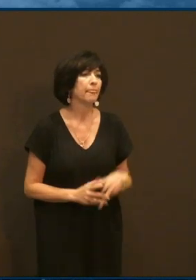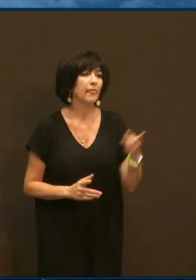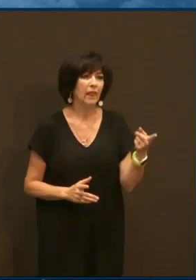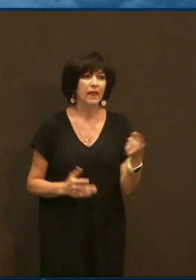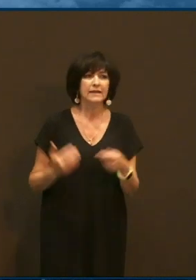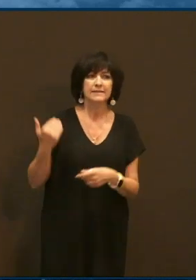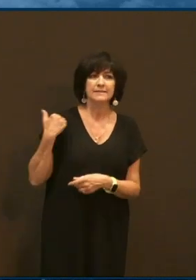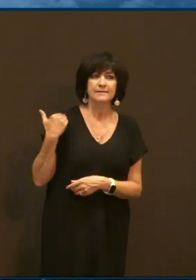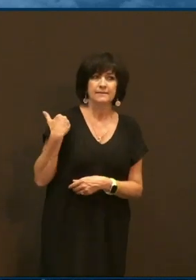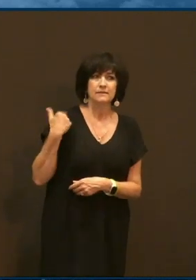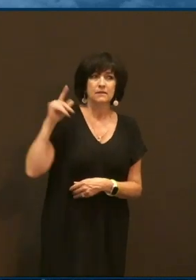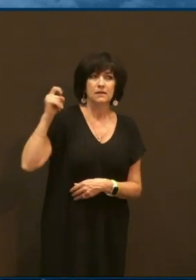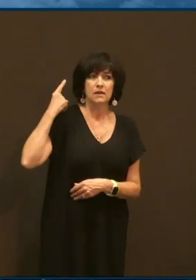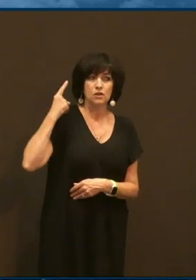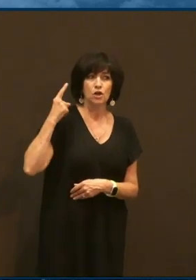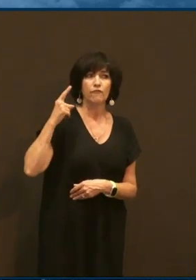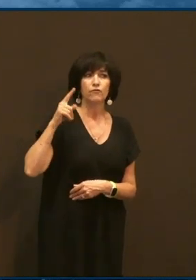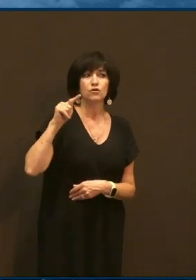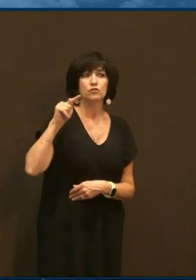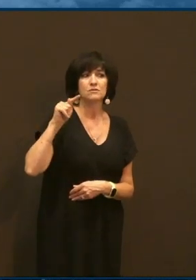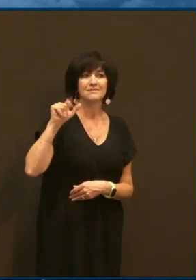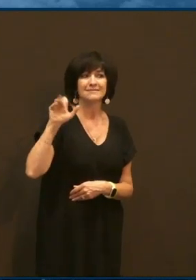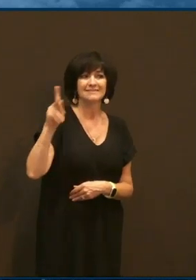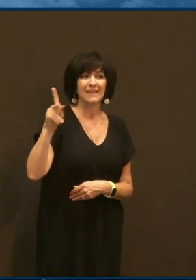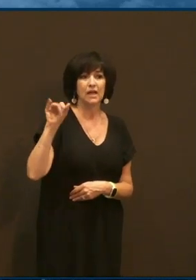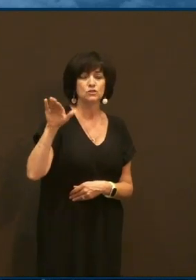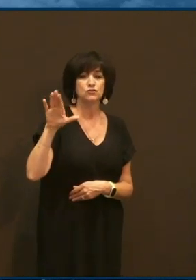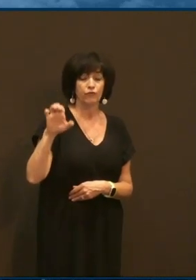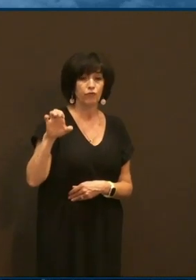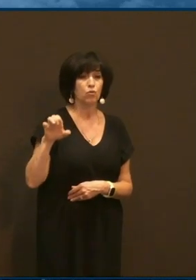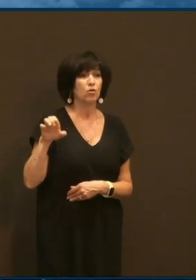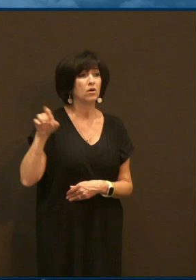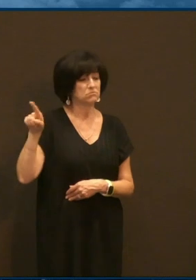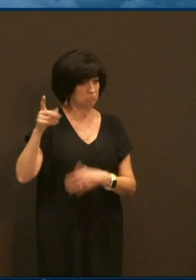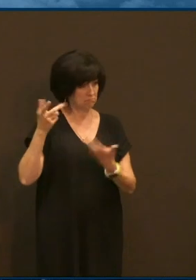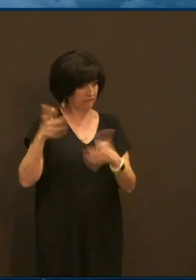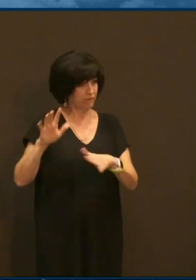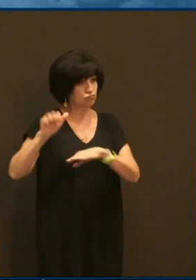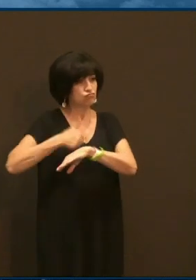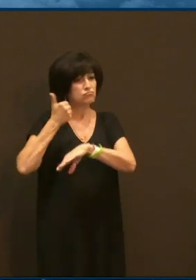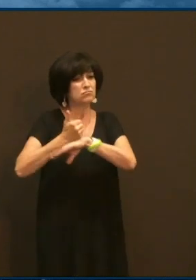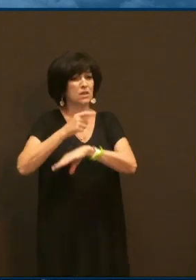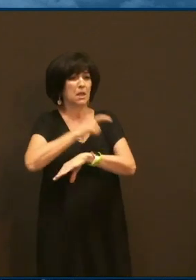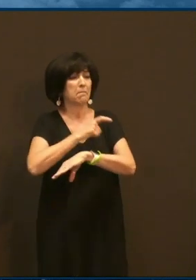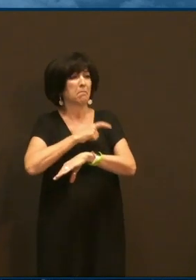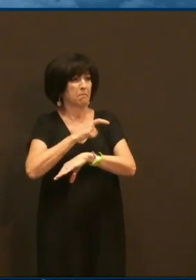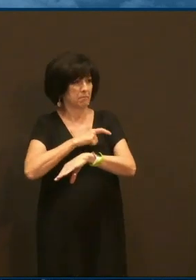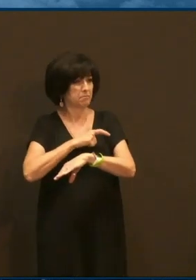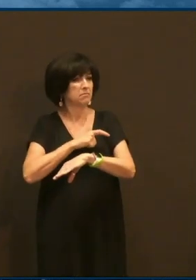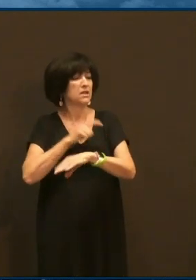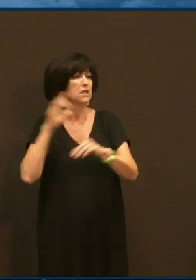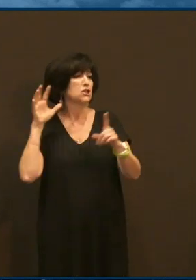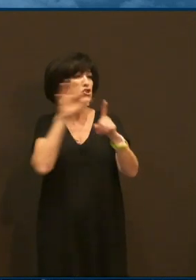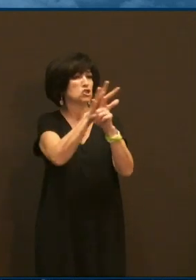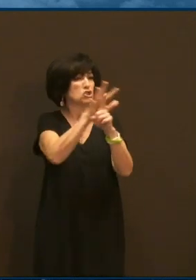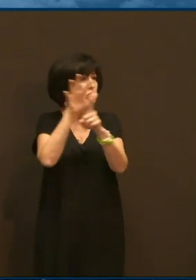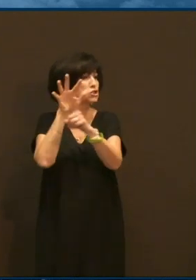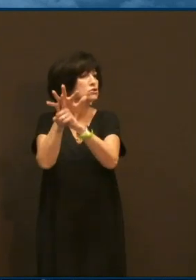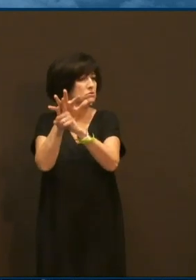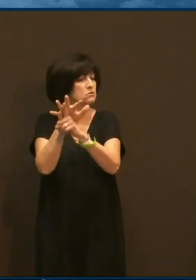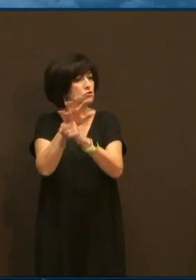has been involved in about 18 raids. Were these no-knock raids, and will the governor's task force continue to conduct raids throughout the state?